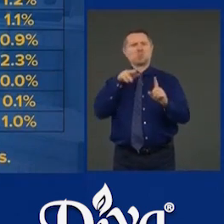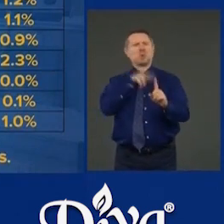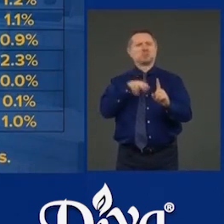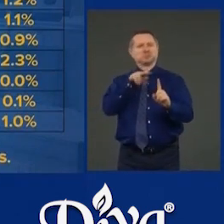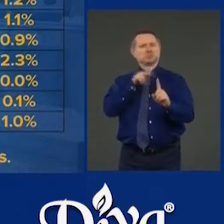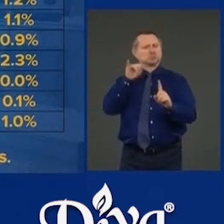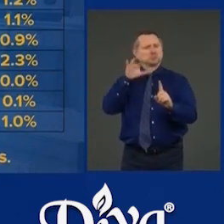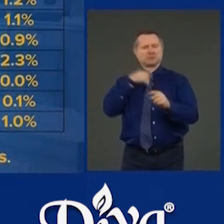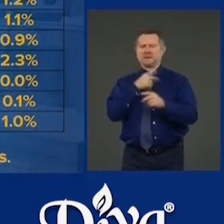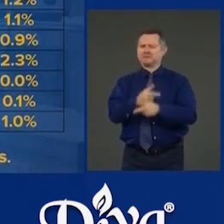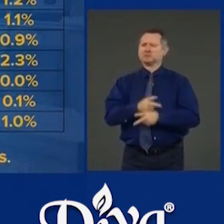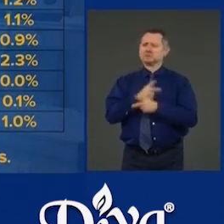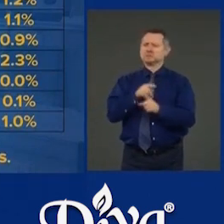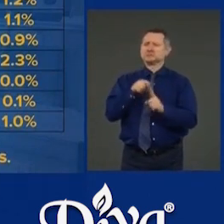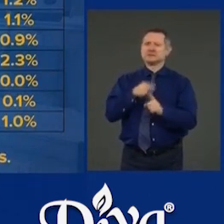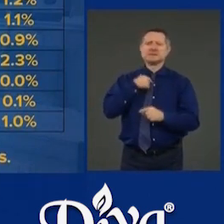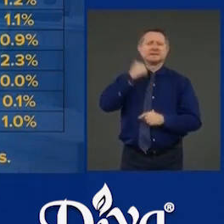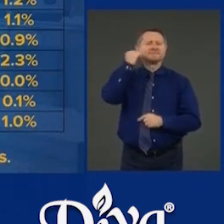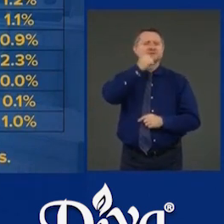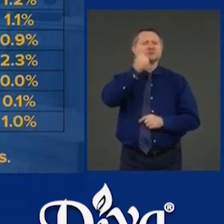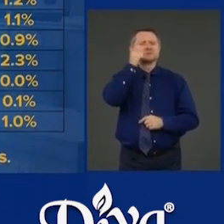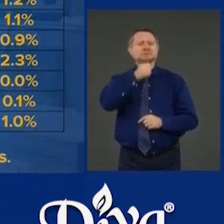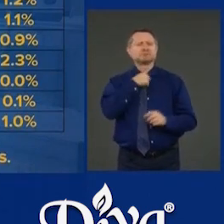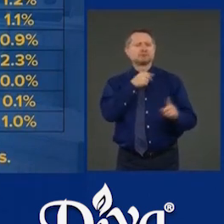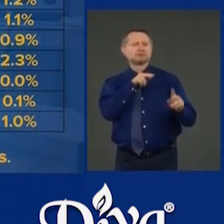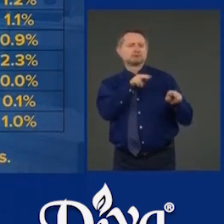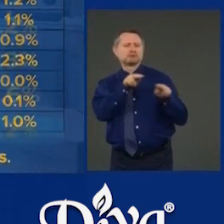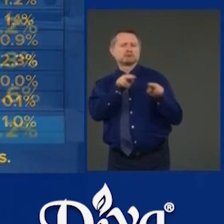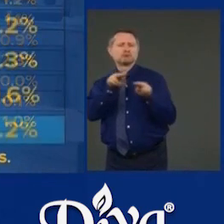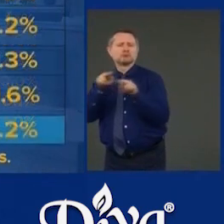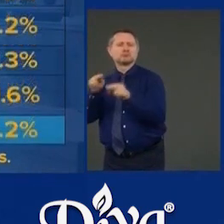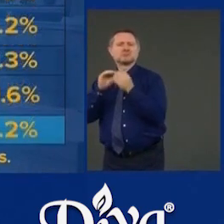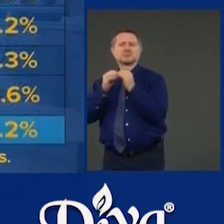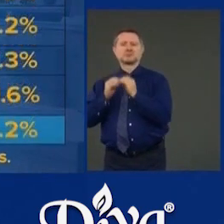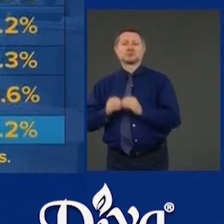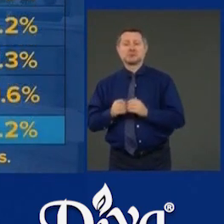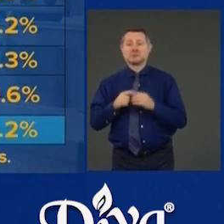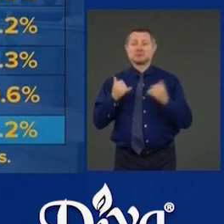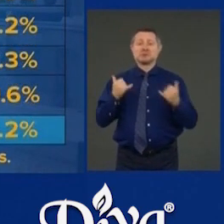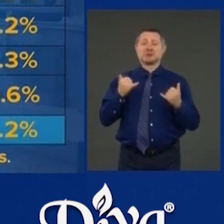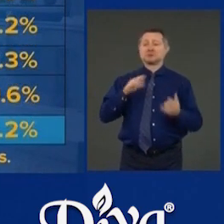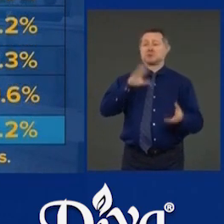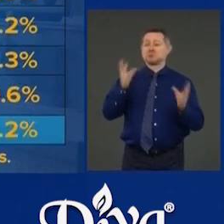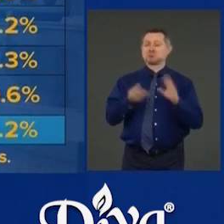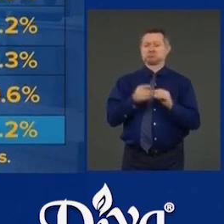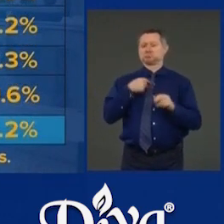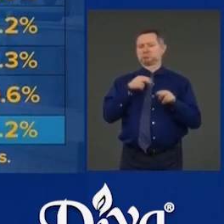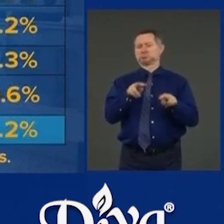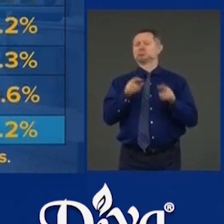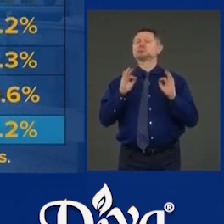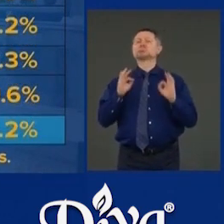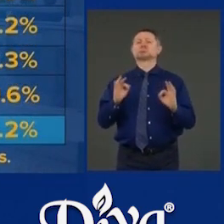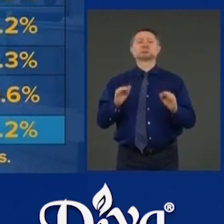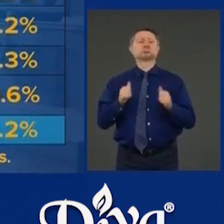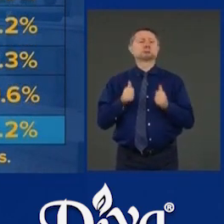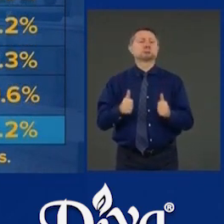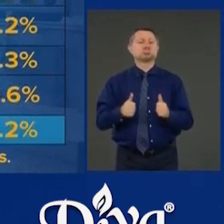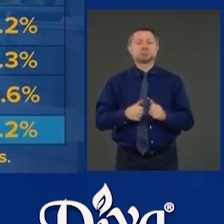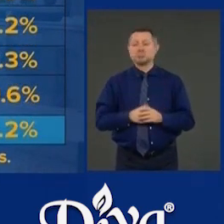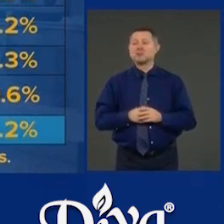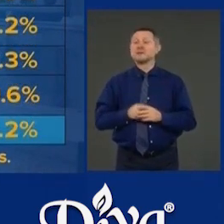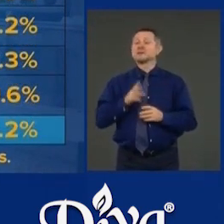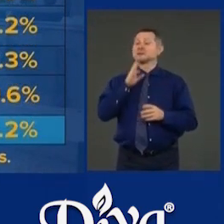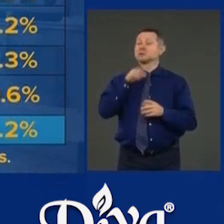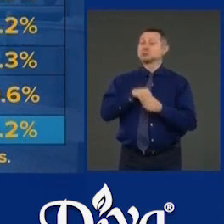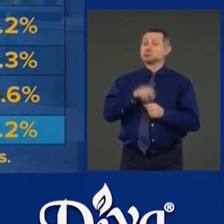we watch it on a day-to-day basis, and right now all the numbers look good. Within New York City, we